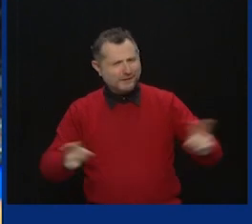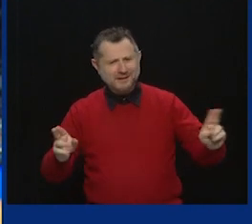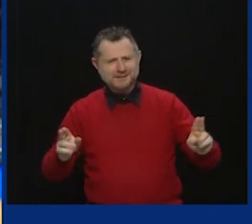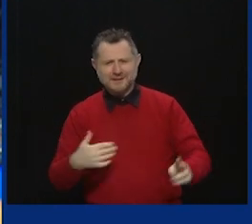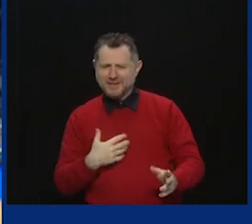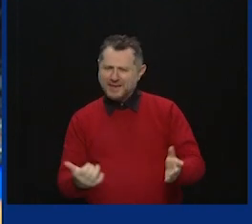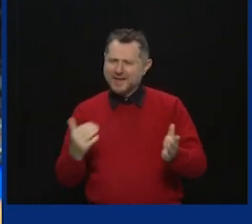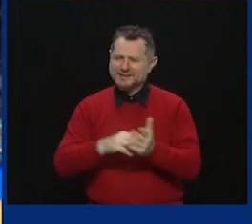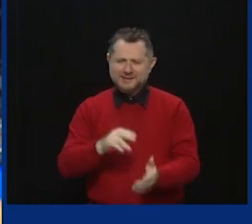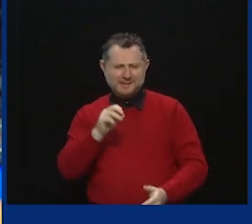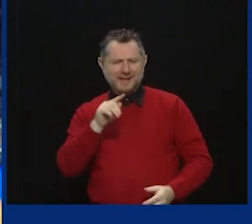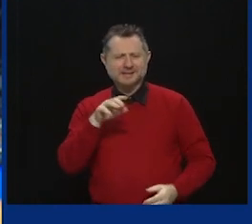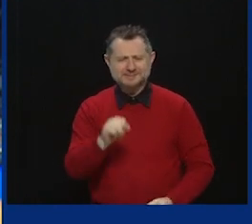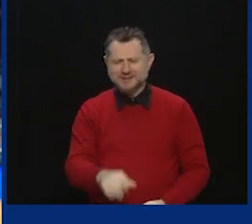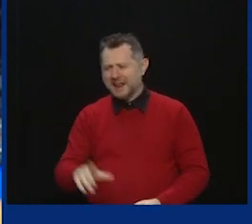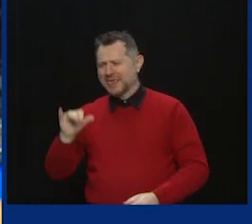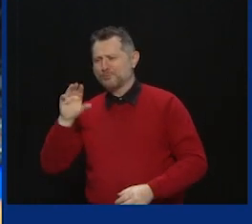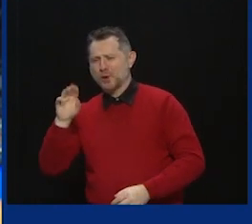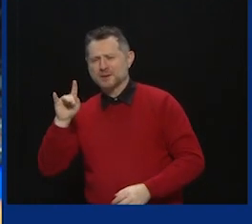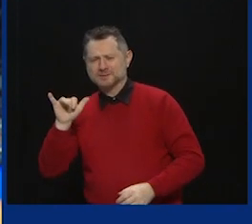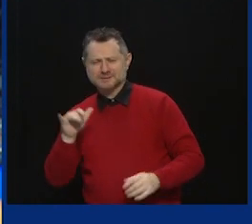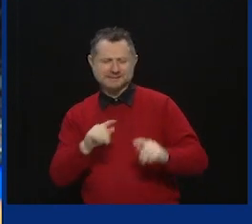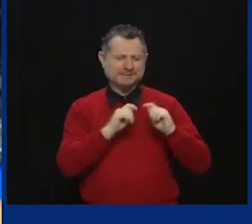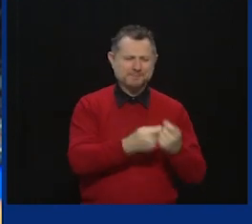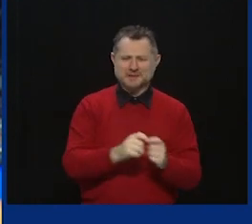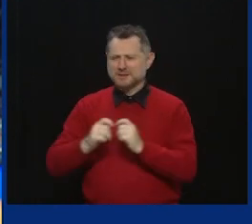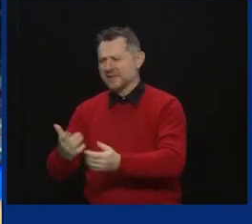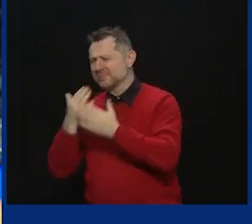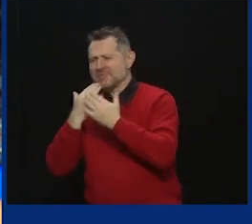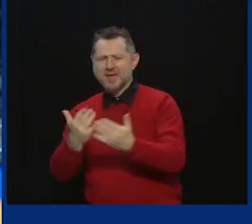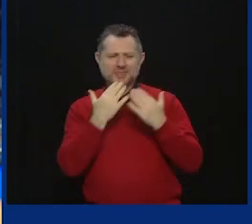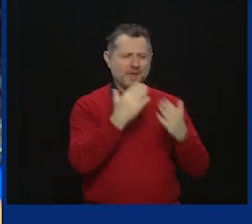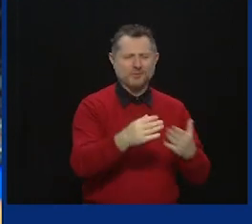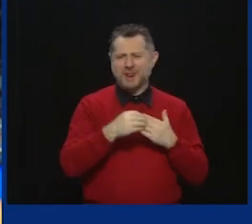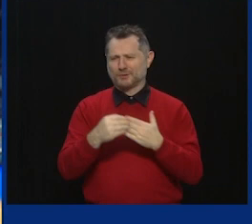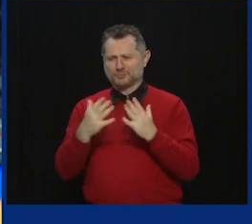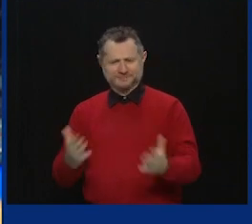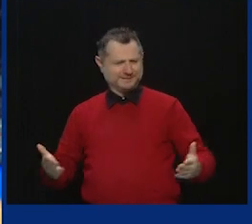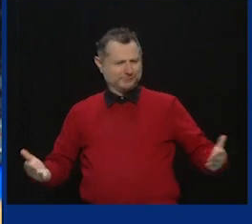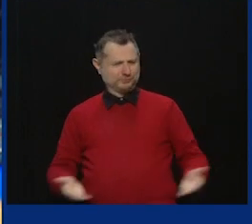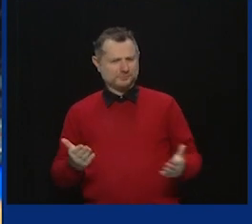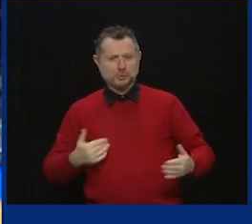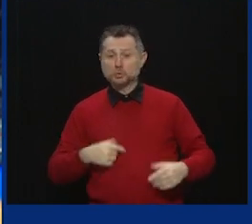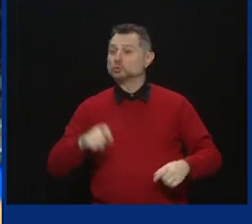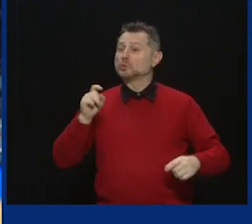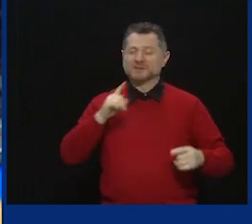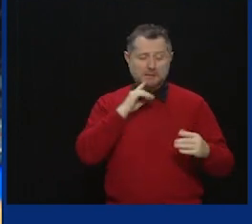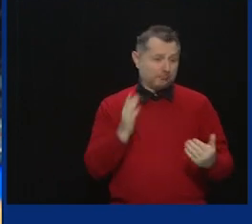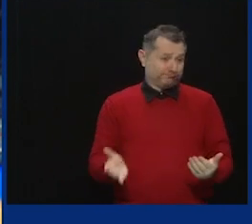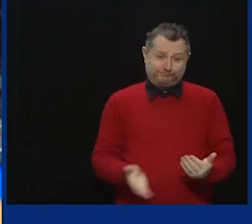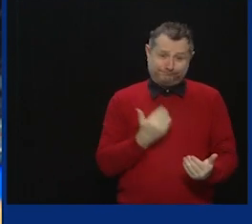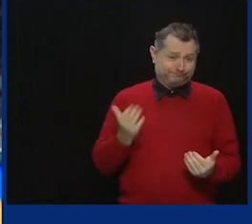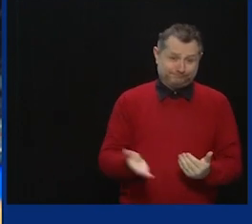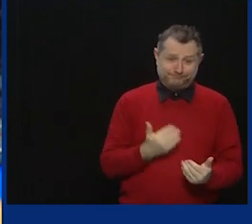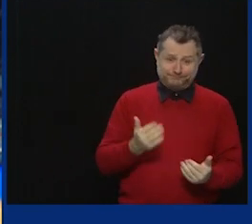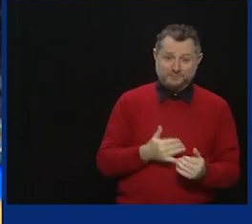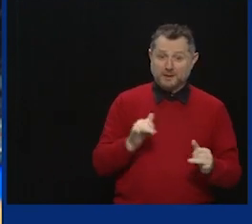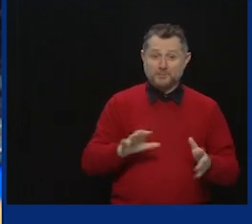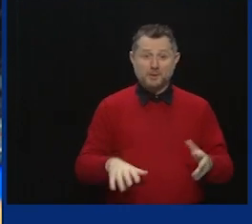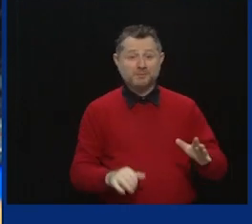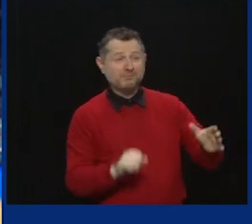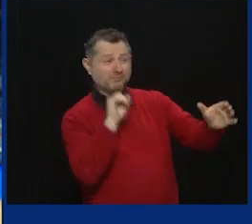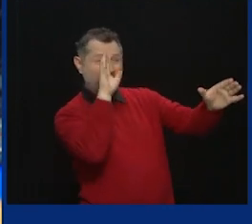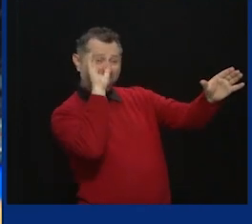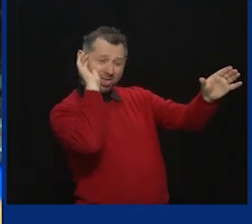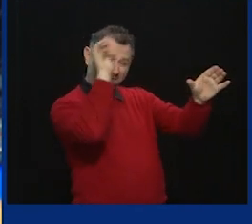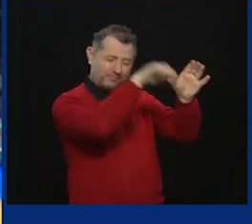Liberty and everybody for taking their lead here. So what should be a slam dunk, okay? Should be a slam dunk, right? We're going to do this. We're going to have a